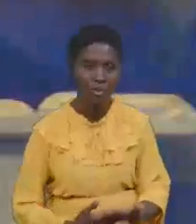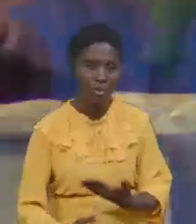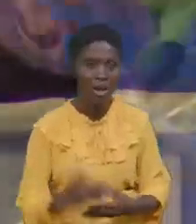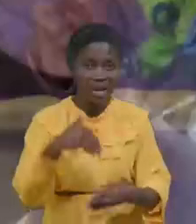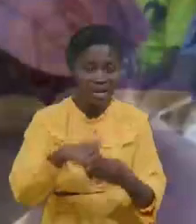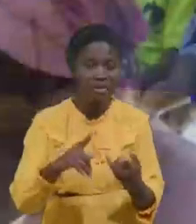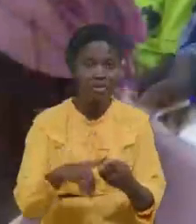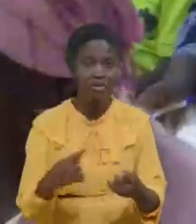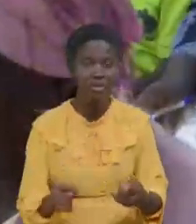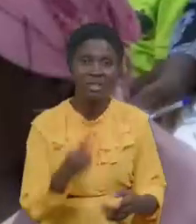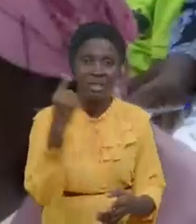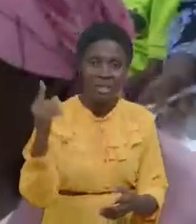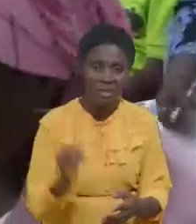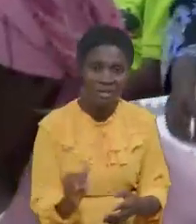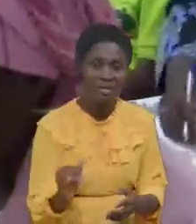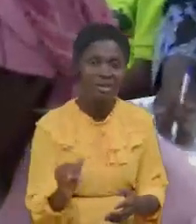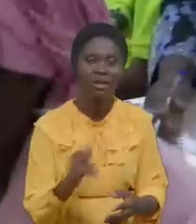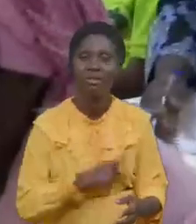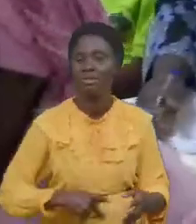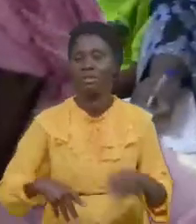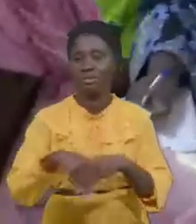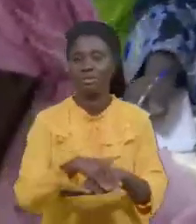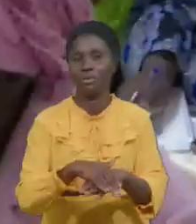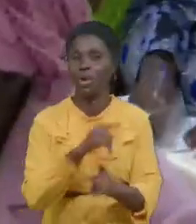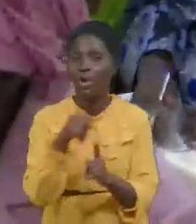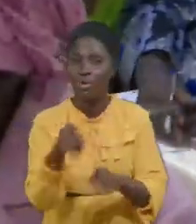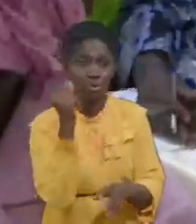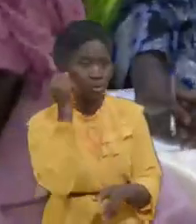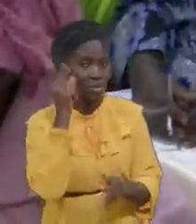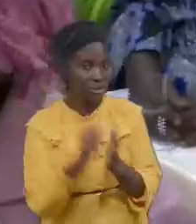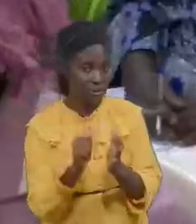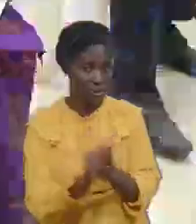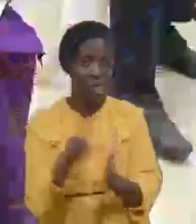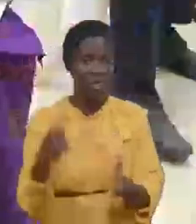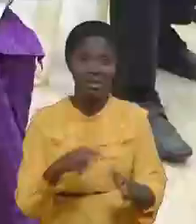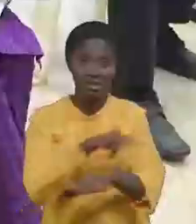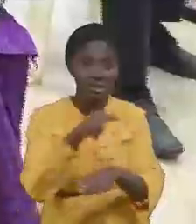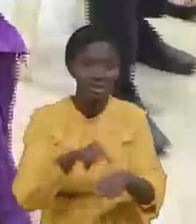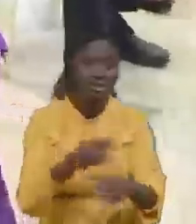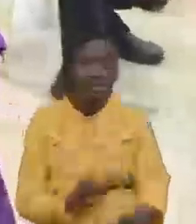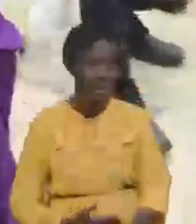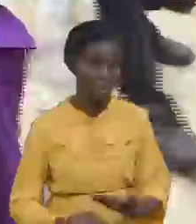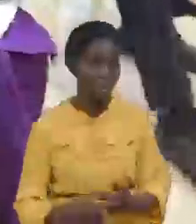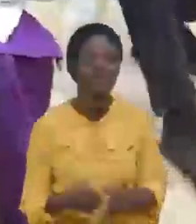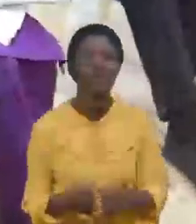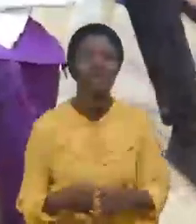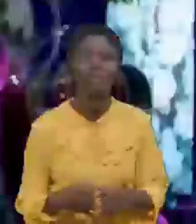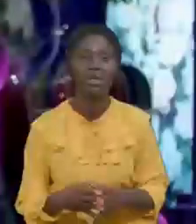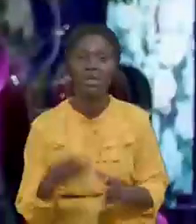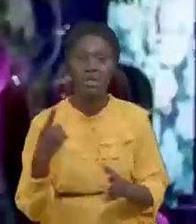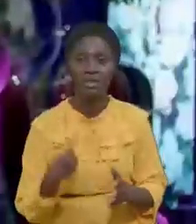kingdom. When you understand that the natural birth, the one you see,